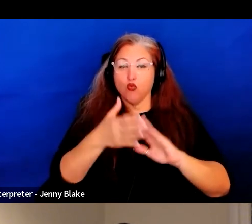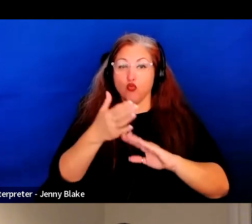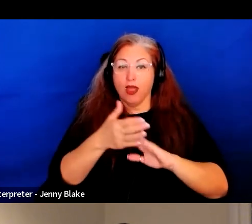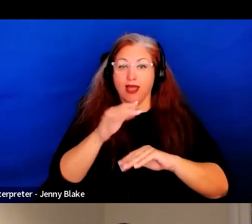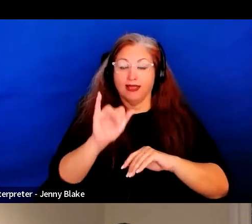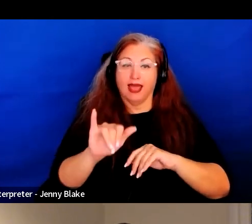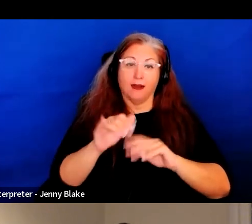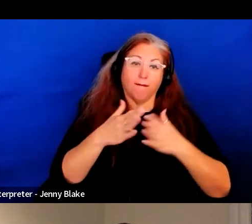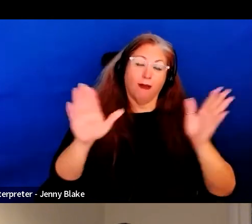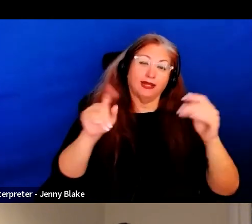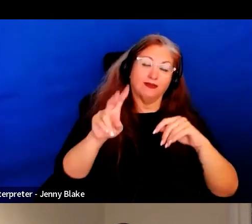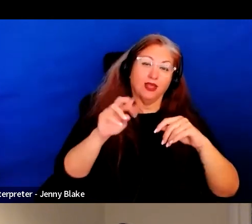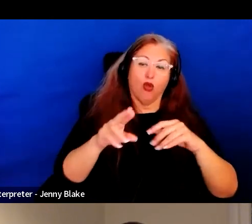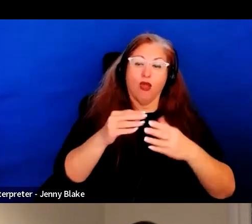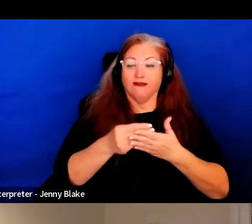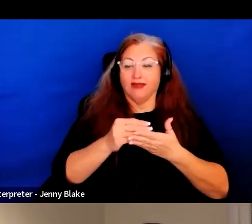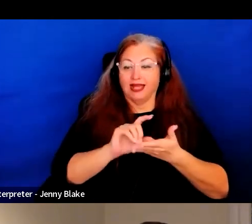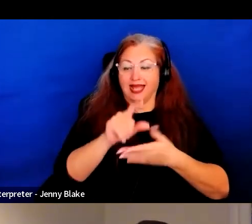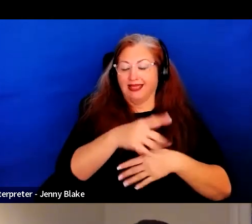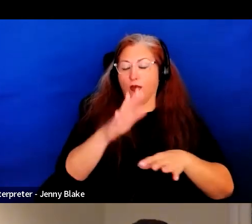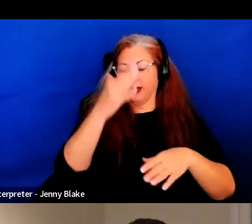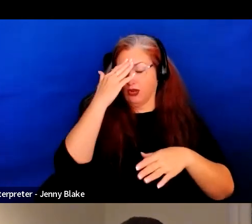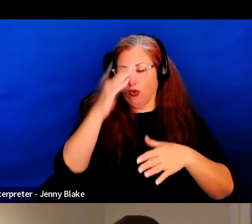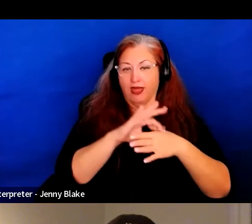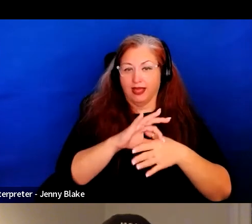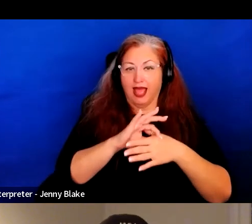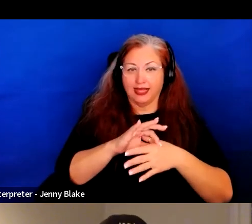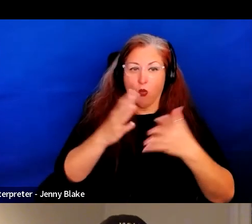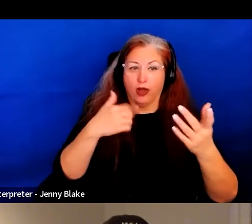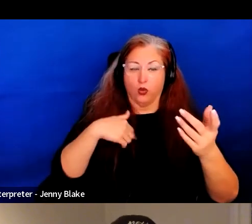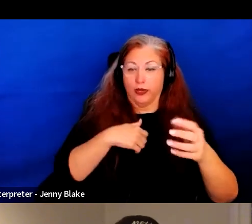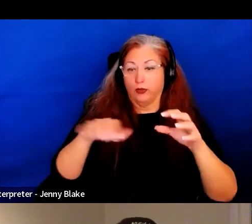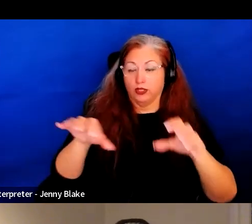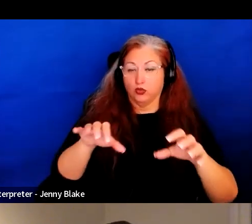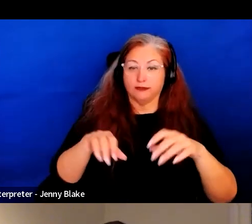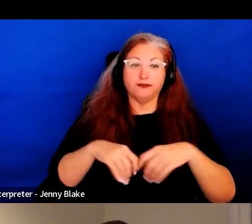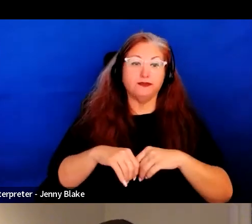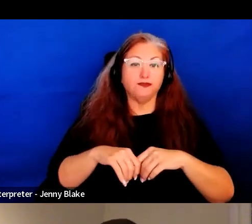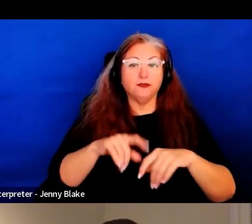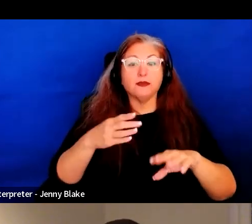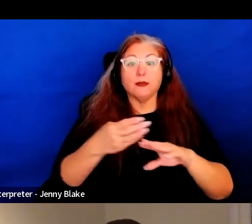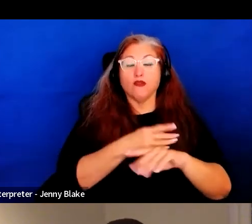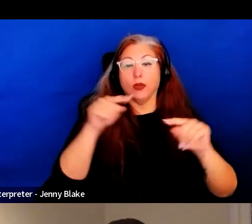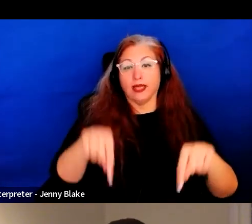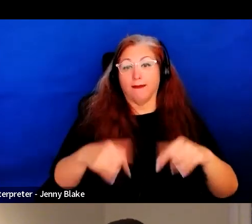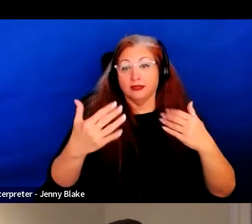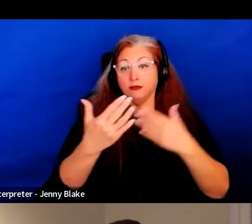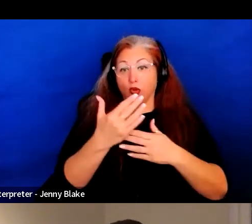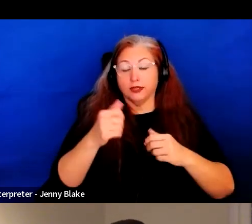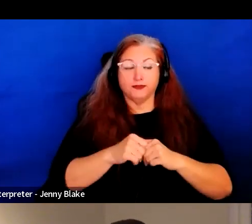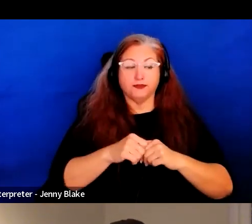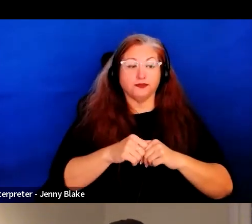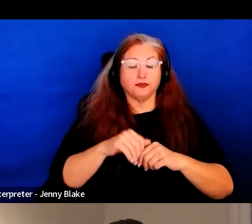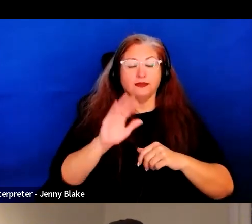of TVs or fundings actually know the content matter that we're doing. But then we were, before coming here this morning in